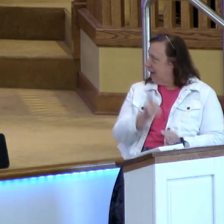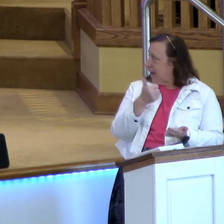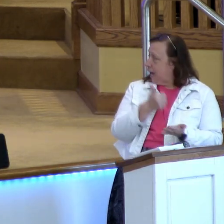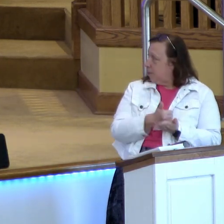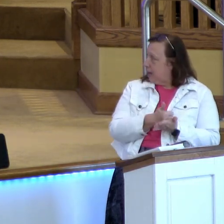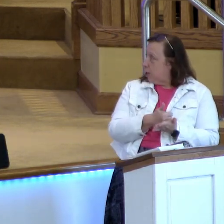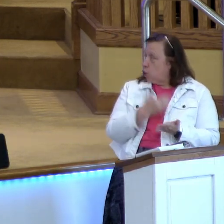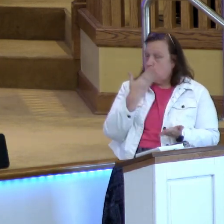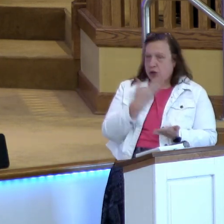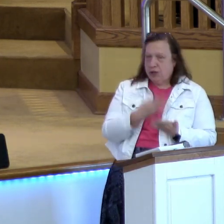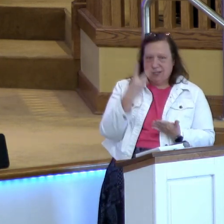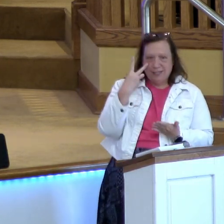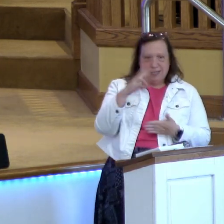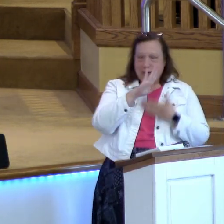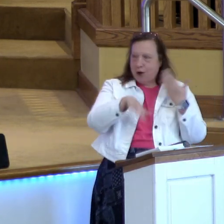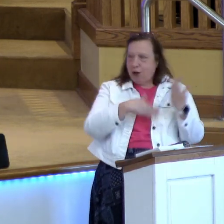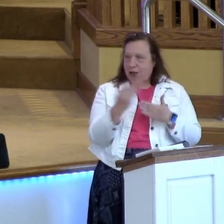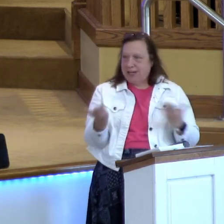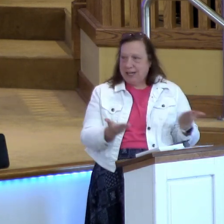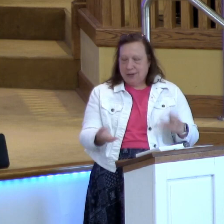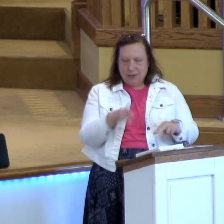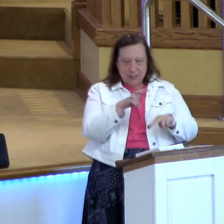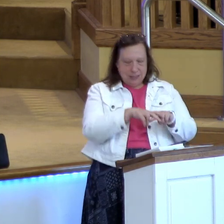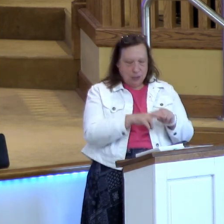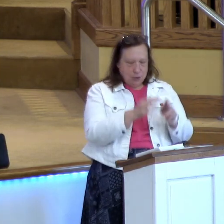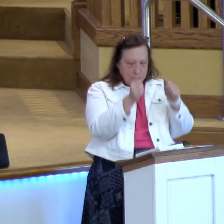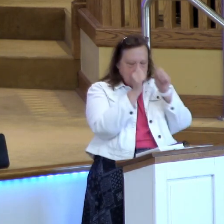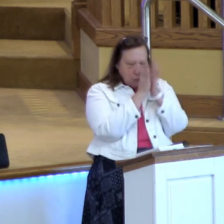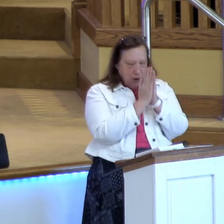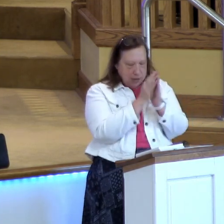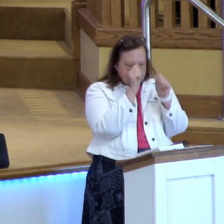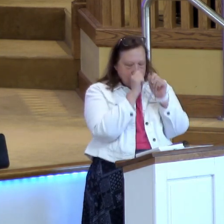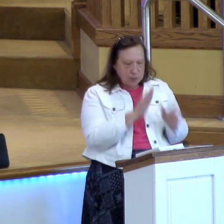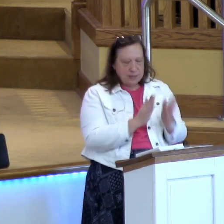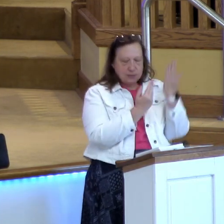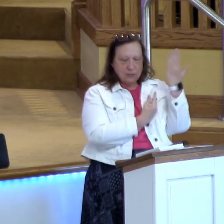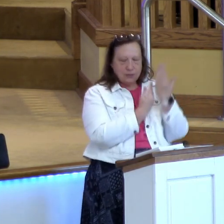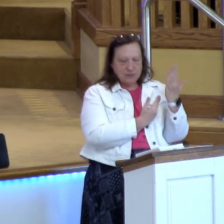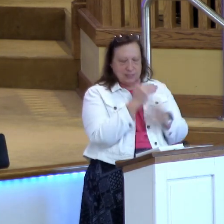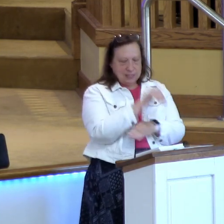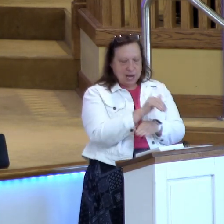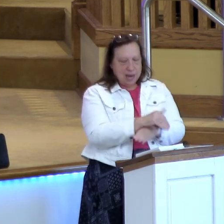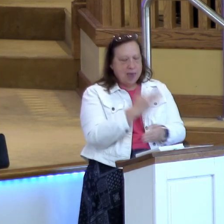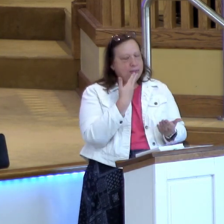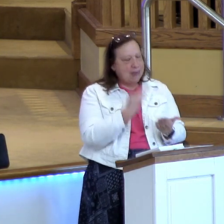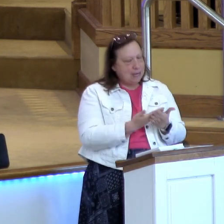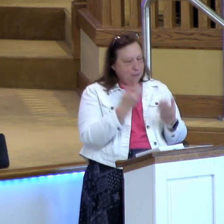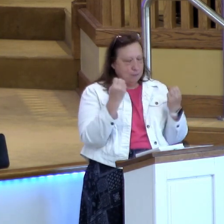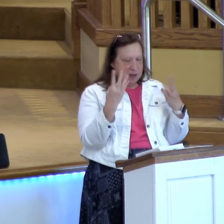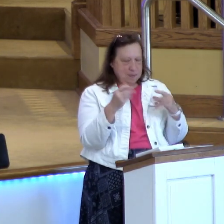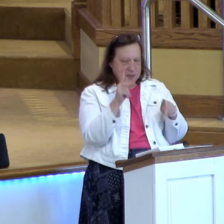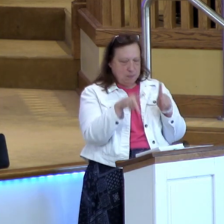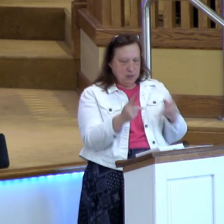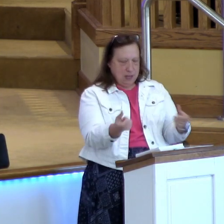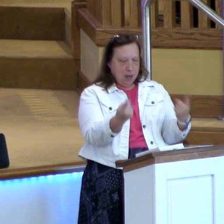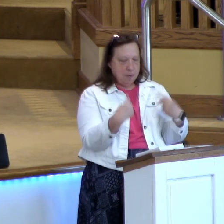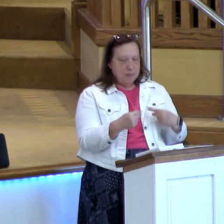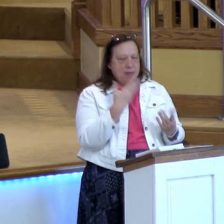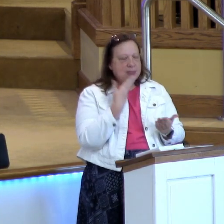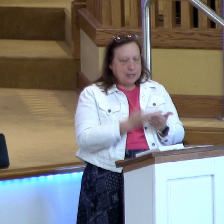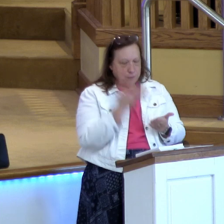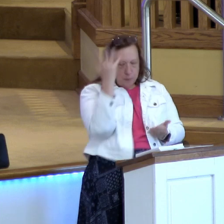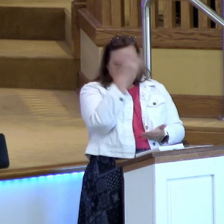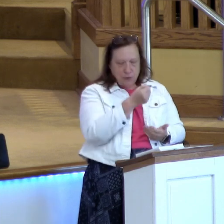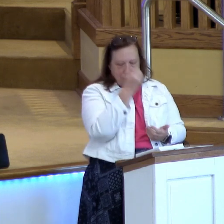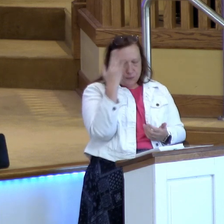All right, great to see everybody here tonight. Let's go ahead and be seated. Father, bless the services tonight. We need you. Thank you for this good crowd you brought out on this Wednesday evening. Thank you for a beautiful day. Bless the youth conference